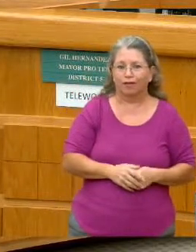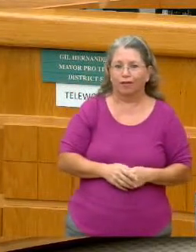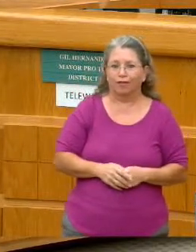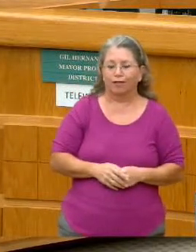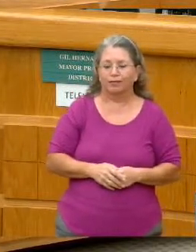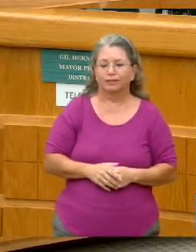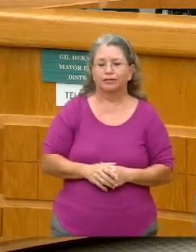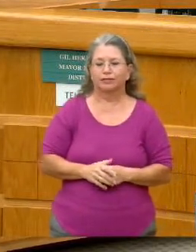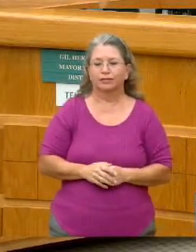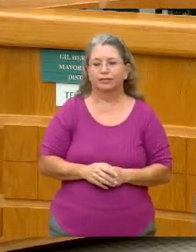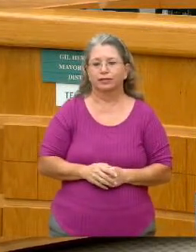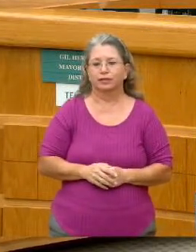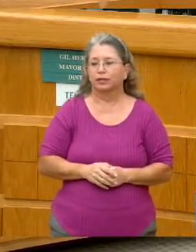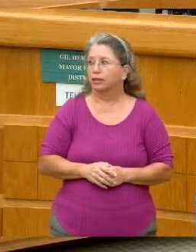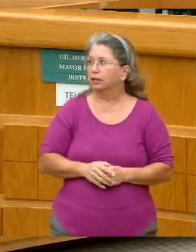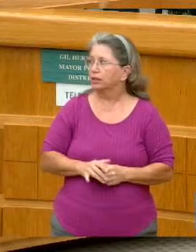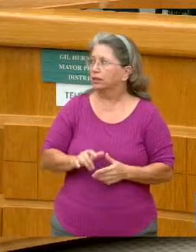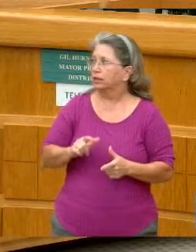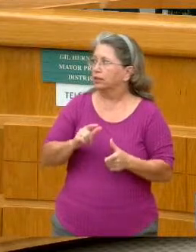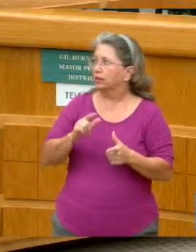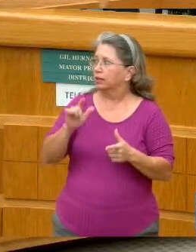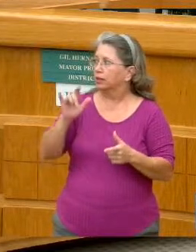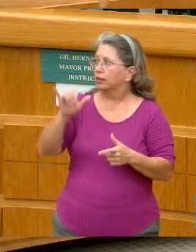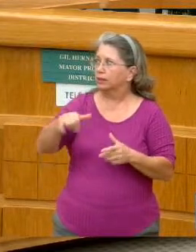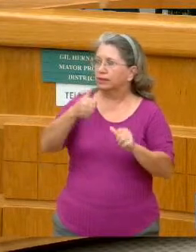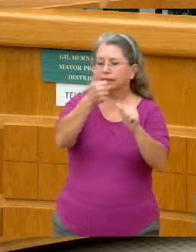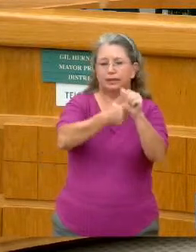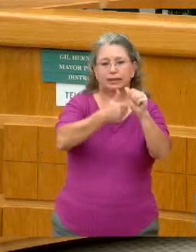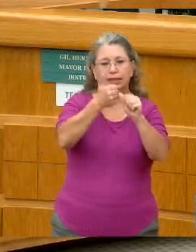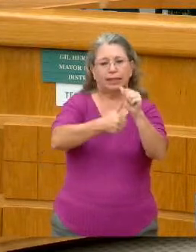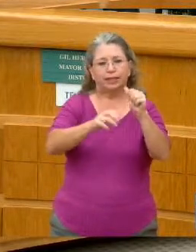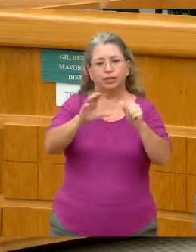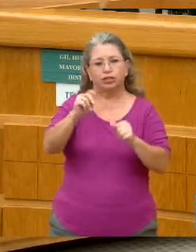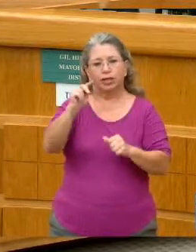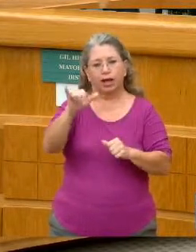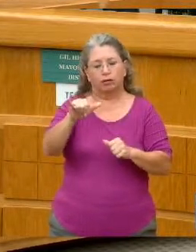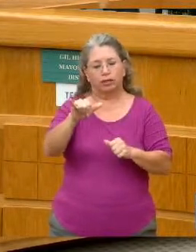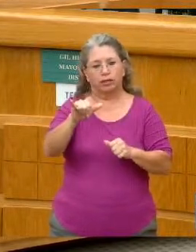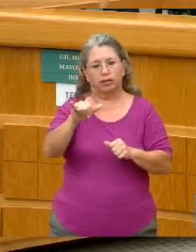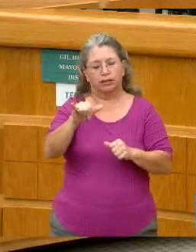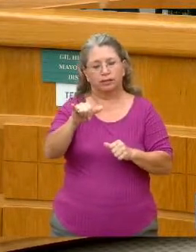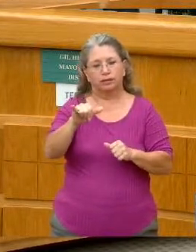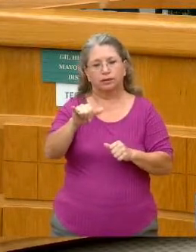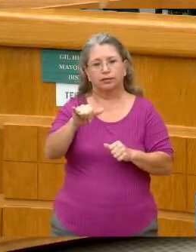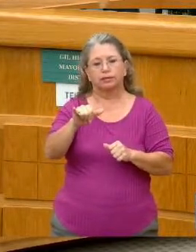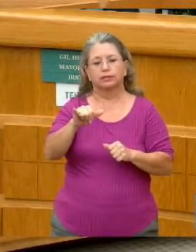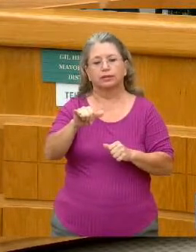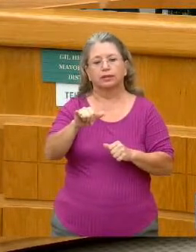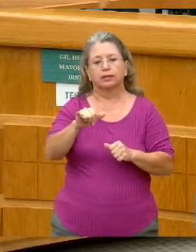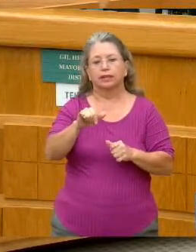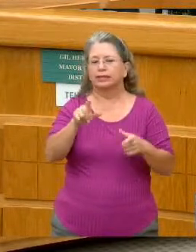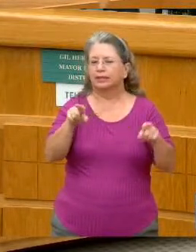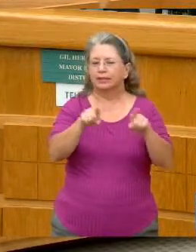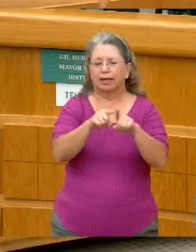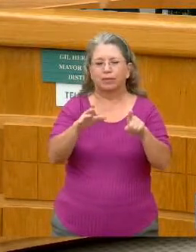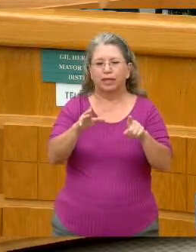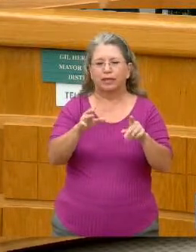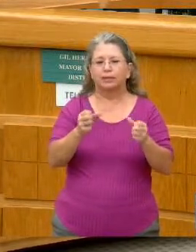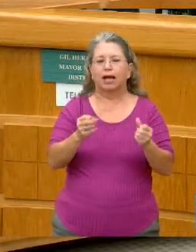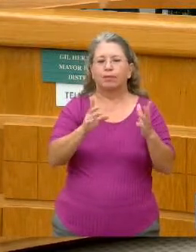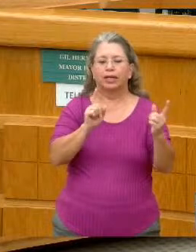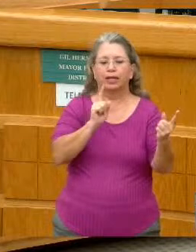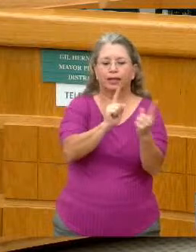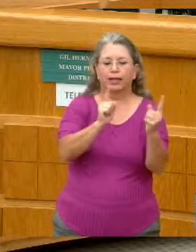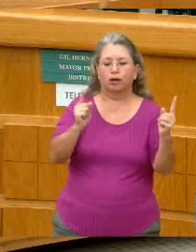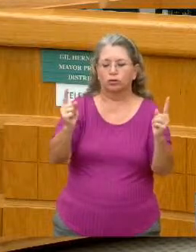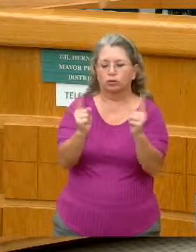This is each county in the Coastal Bend, and it's the same metric, it's encounters. So if you look closely, just look at the curves.